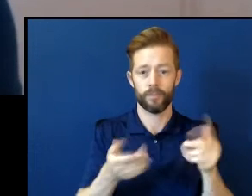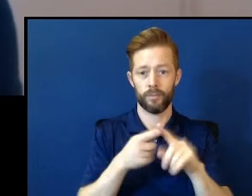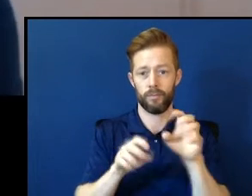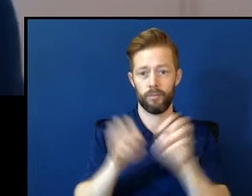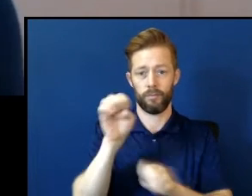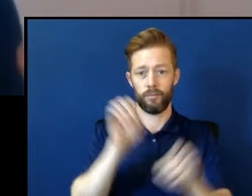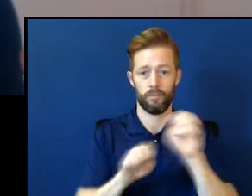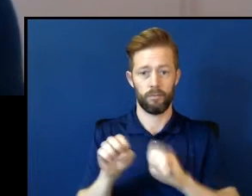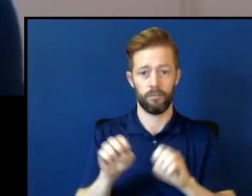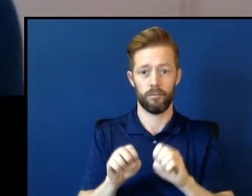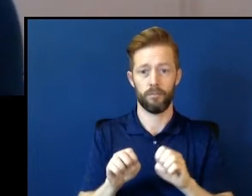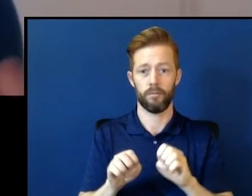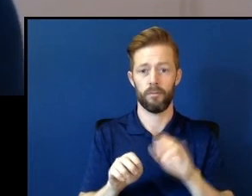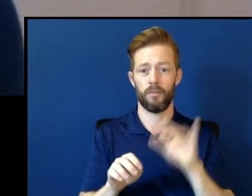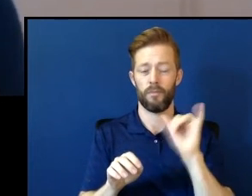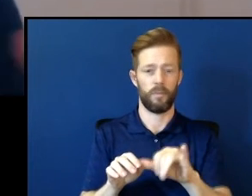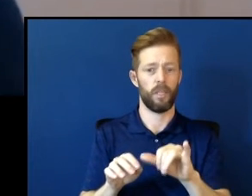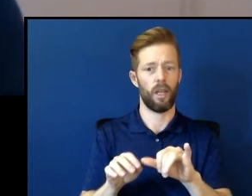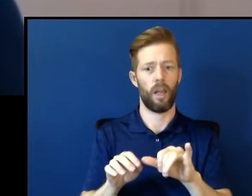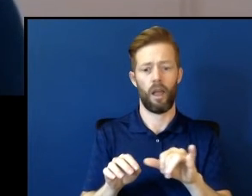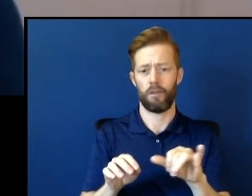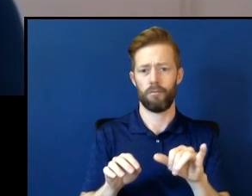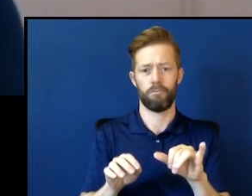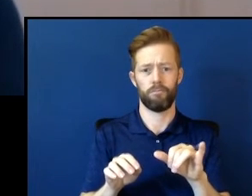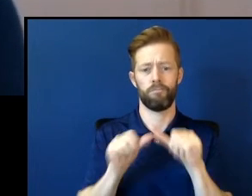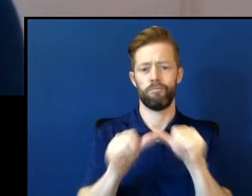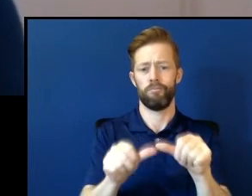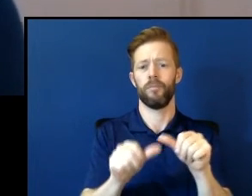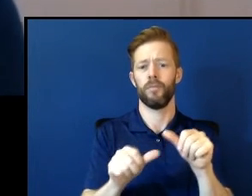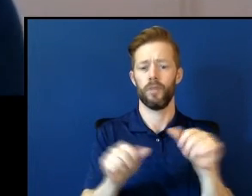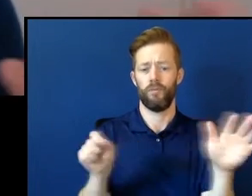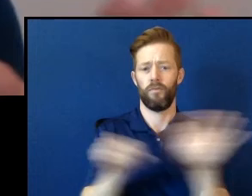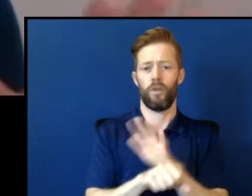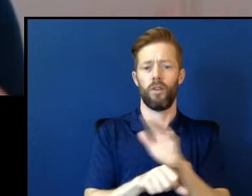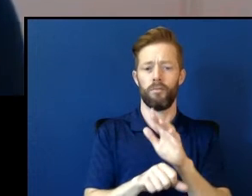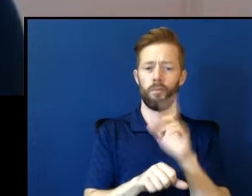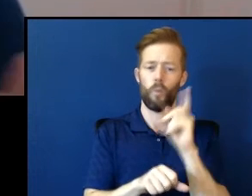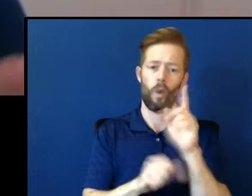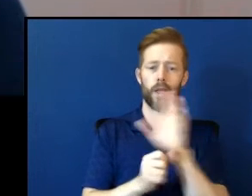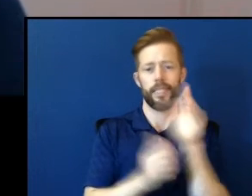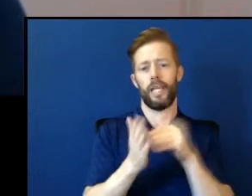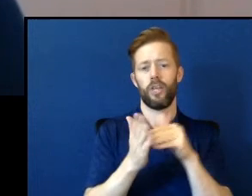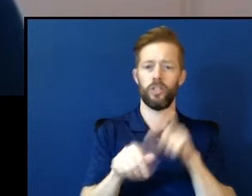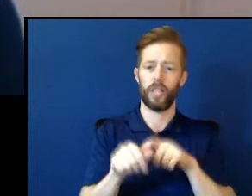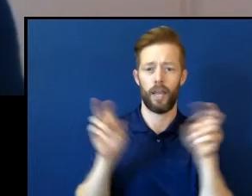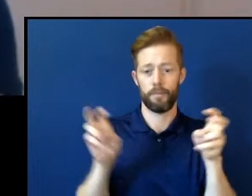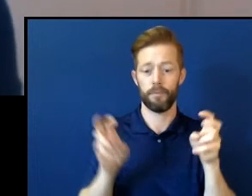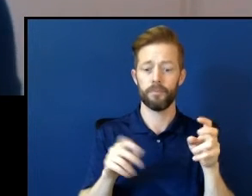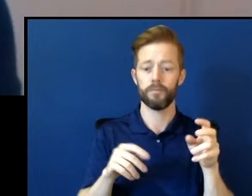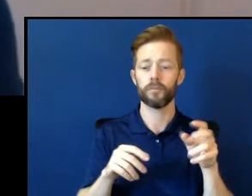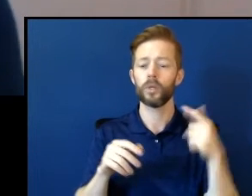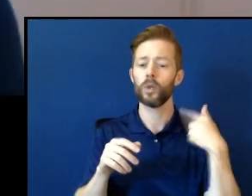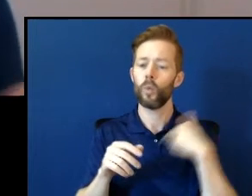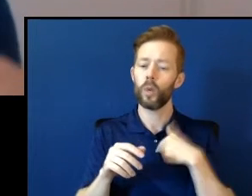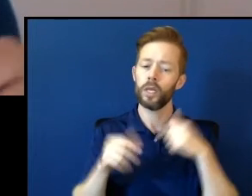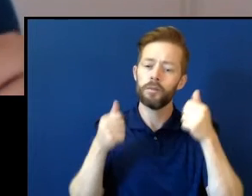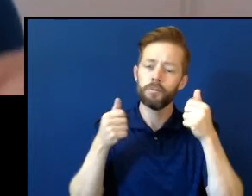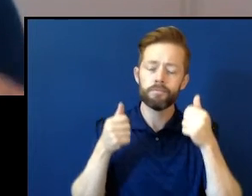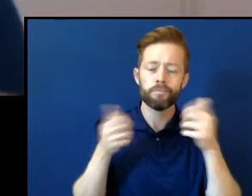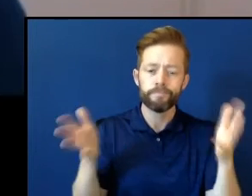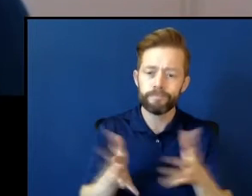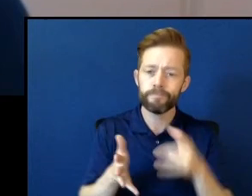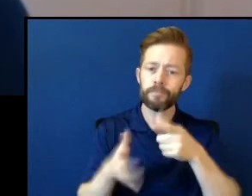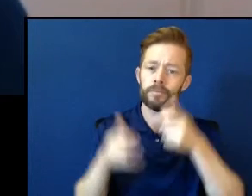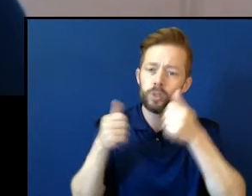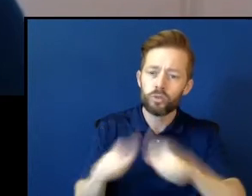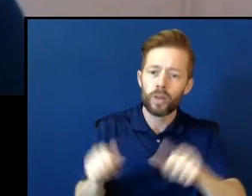with. And this lasted an entire center time. So we'd have different materials on different tables to encourage children